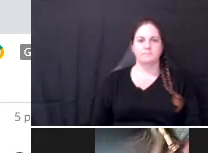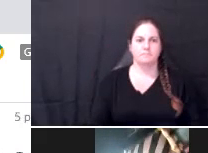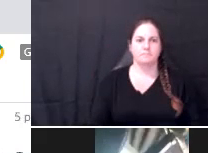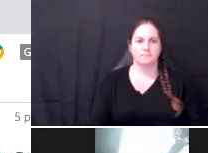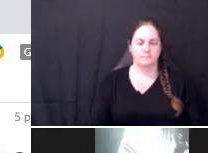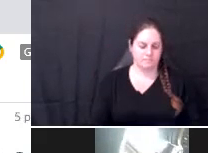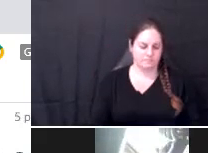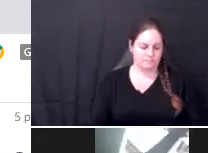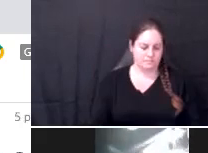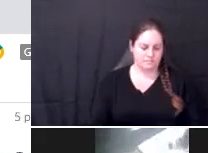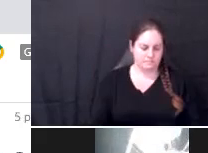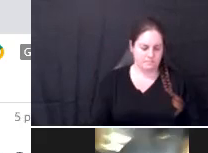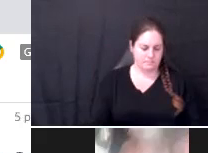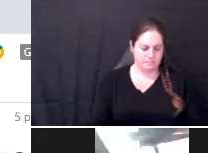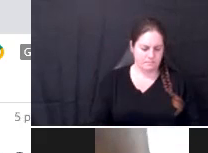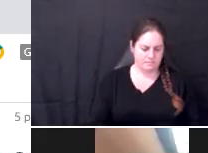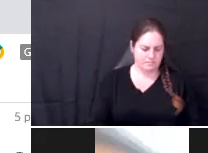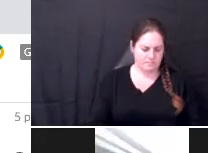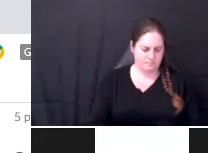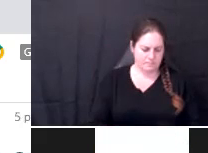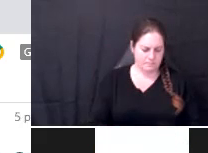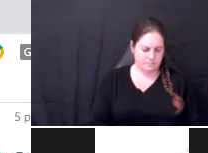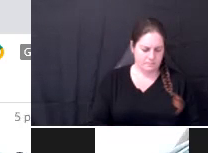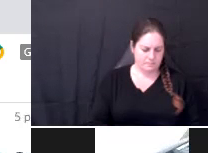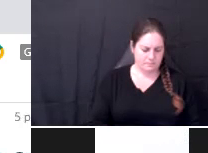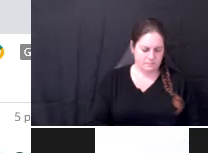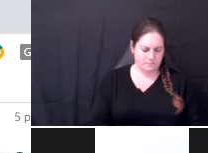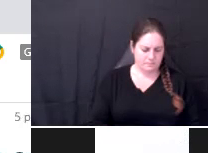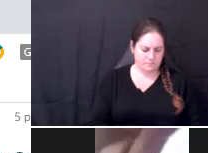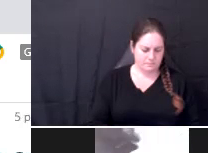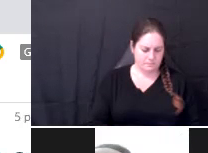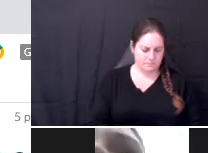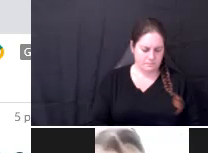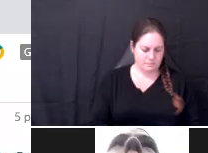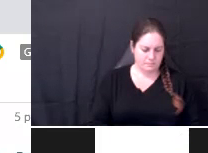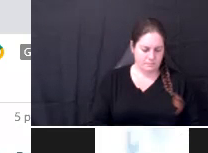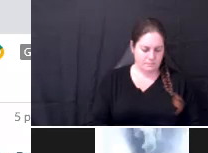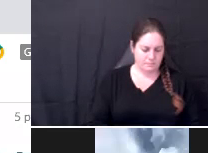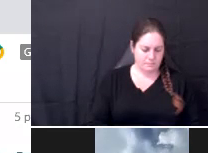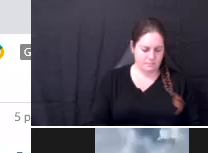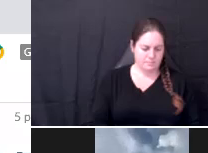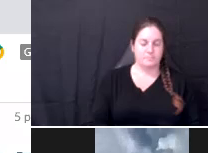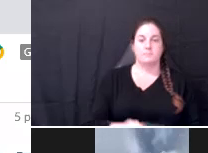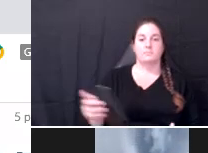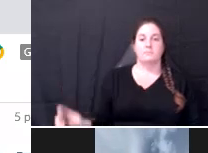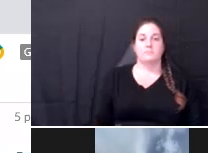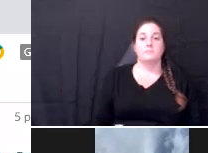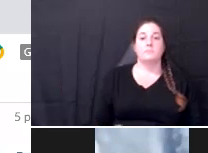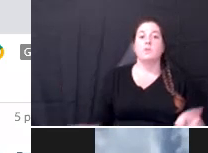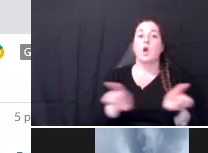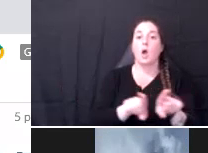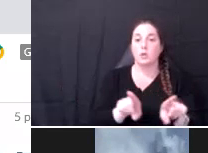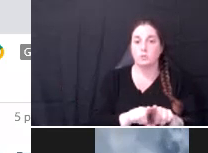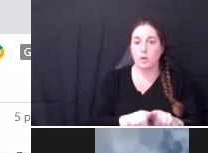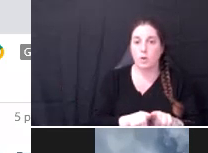So below my contact information is a reminder, well, that you must log in through